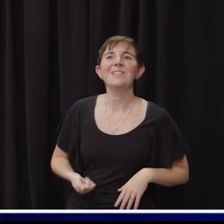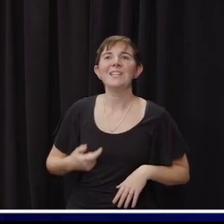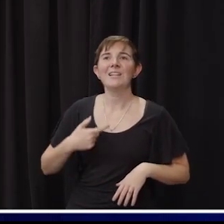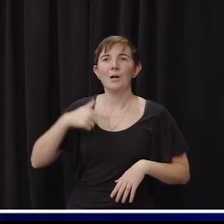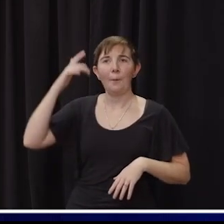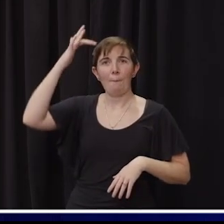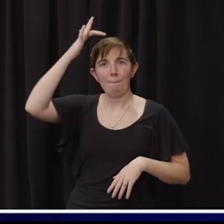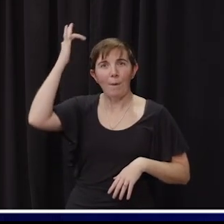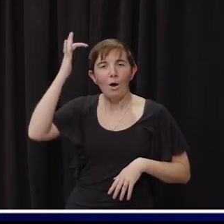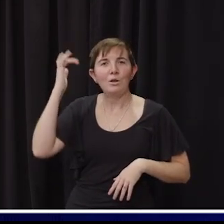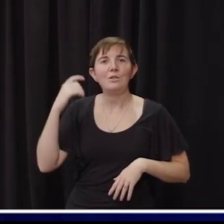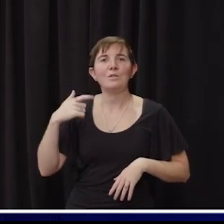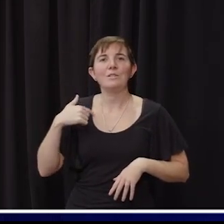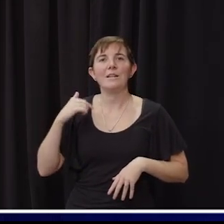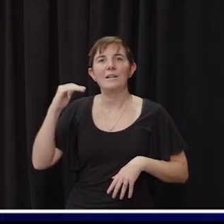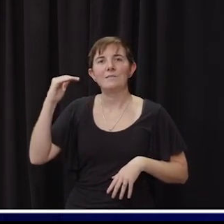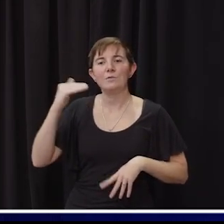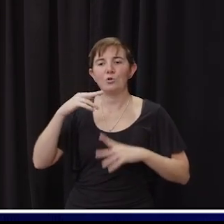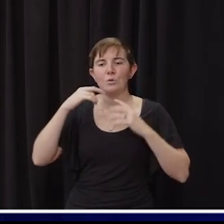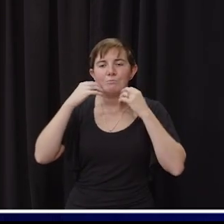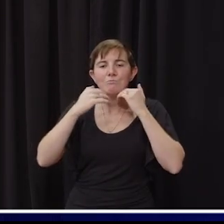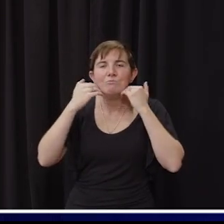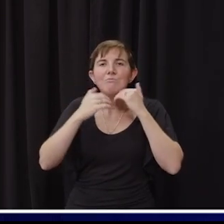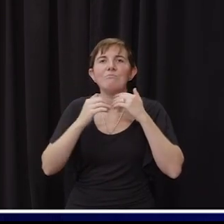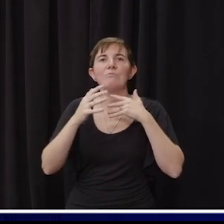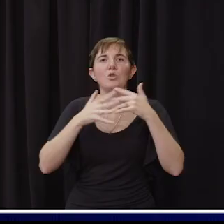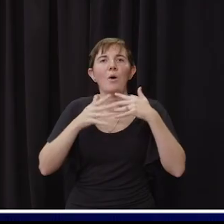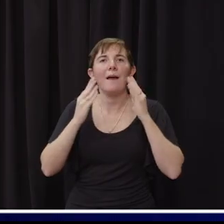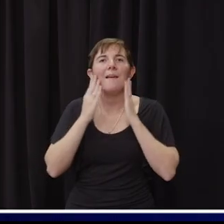Bald, got a short gray beard, and I'm